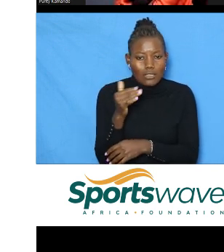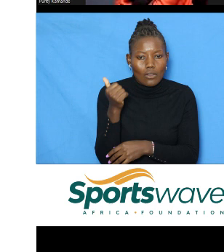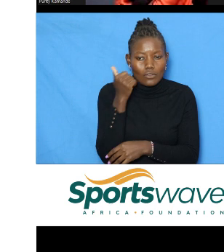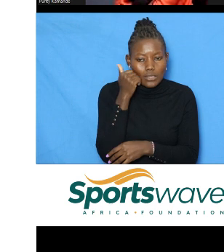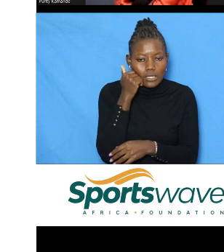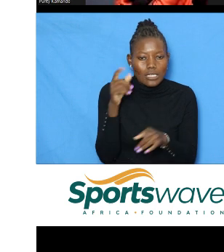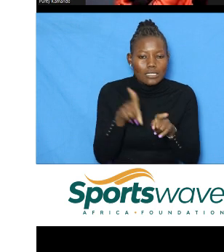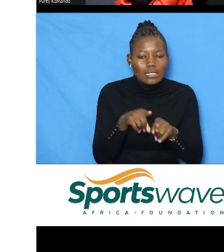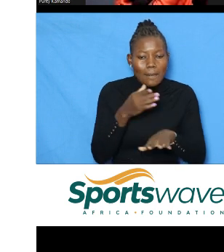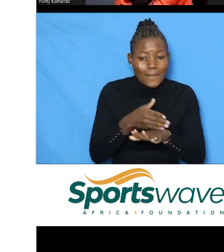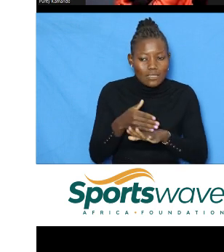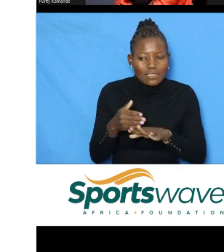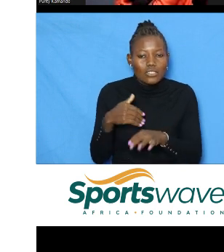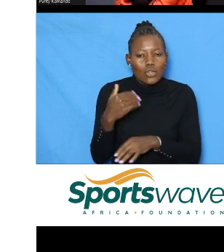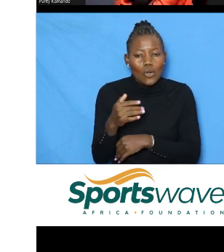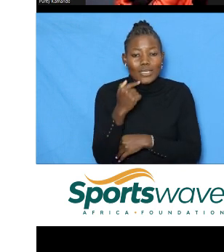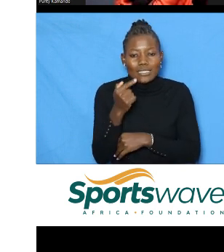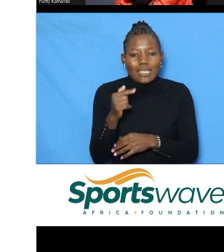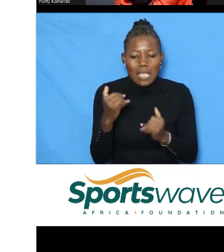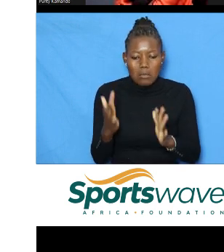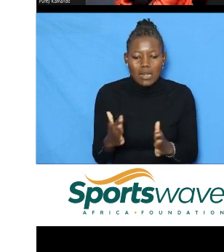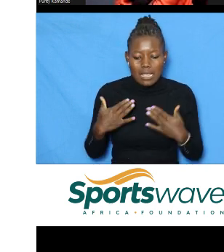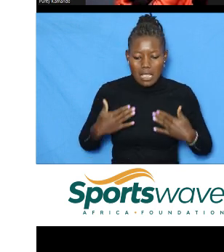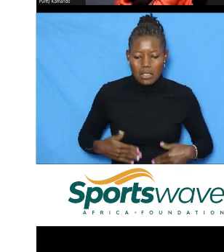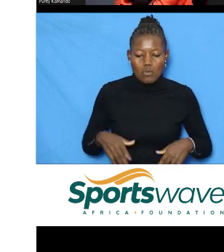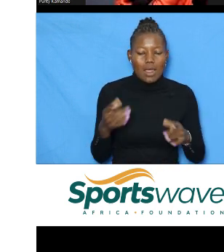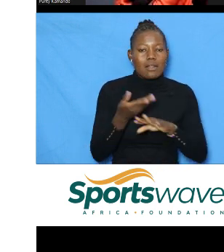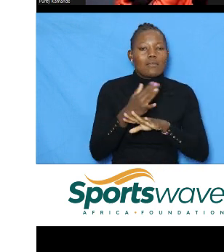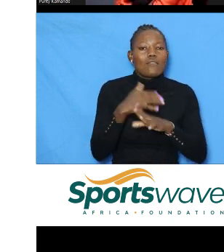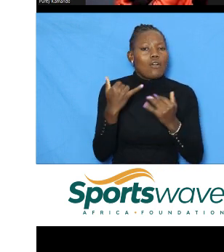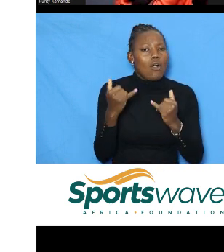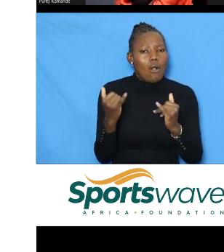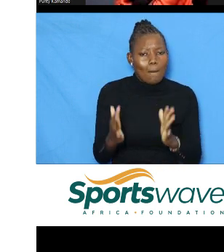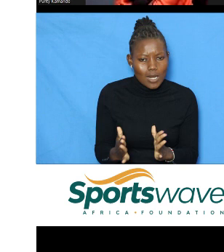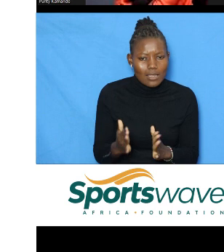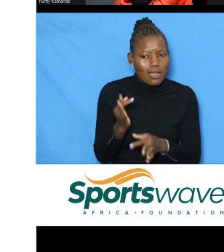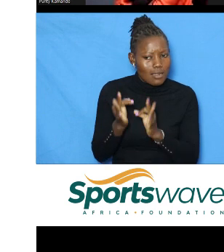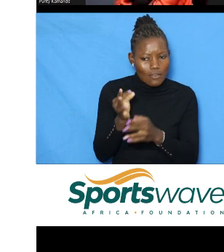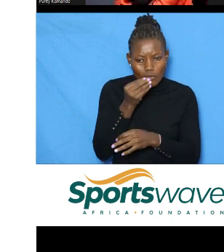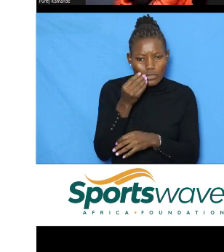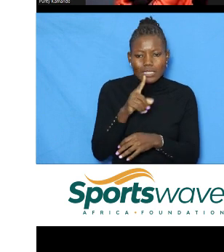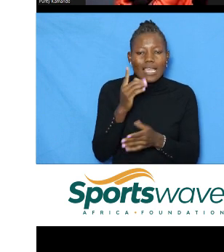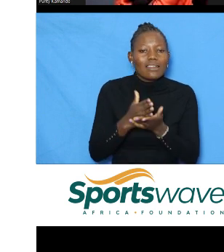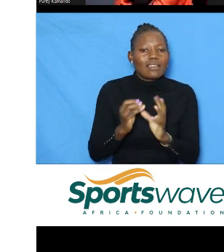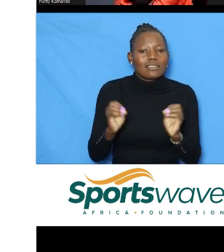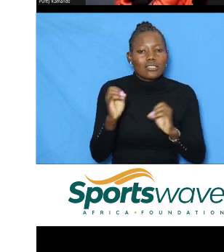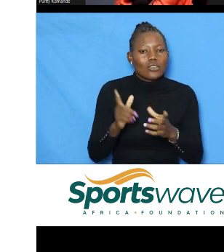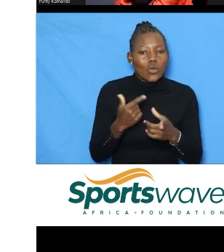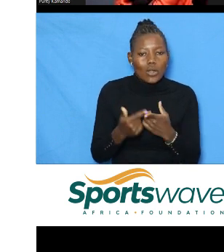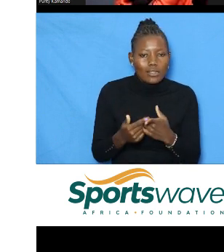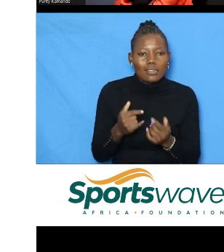injury. We usually say an athlete is a human being before they're an athlete. So if their nutrition is not right, then